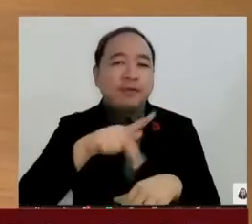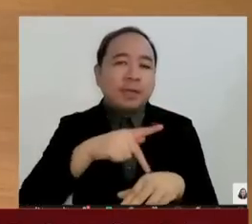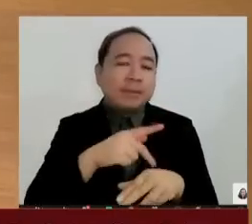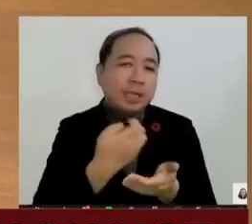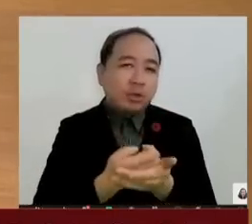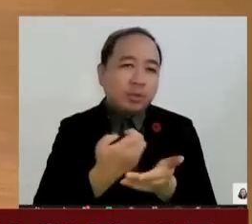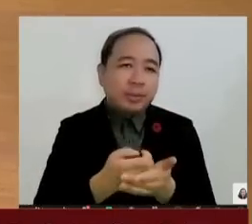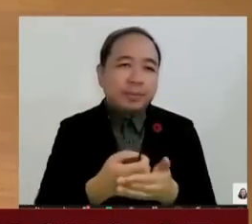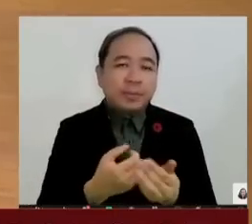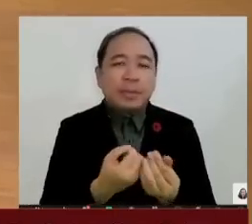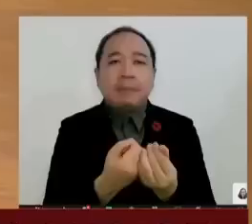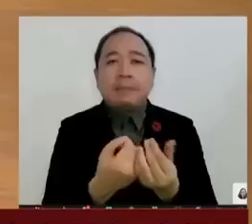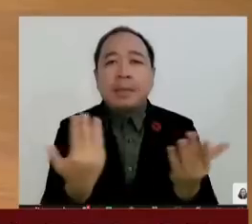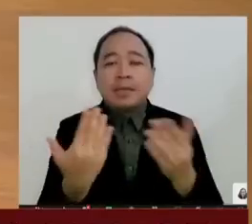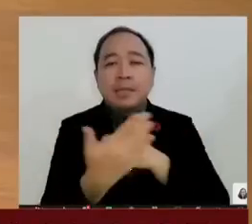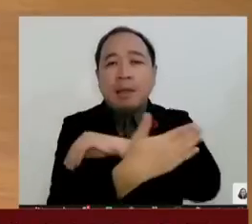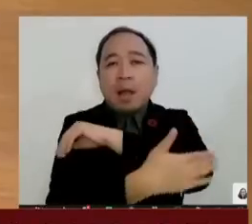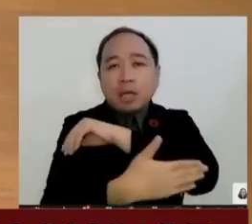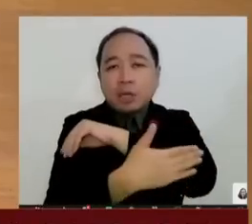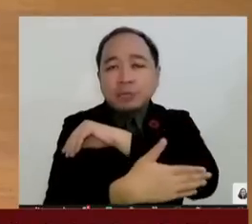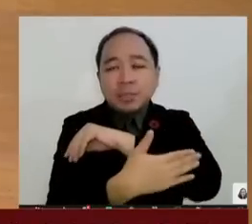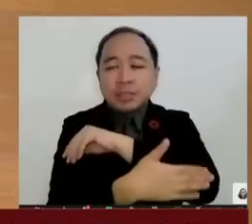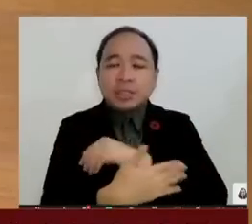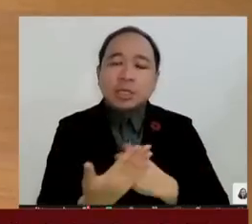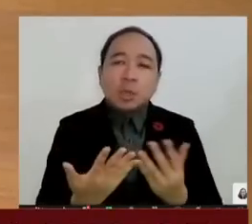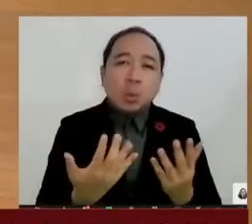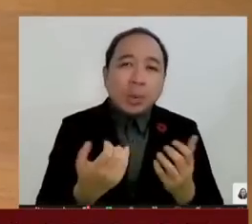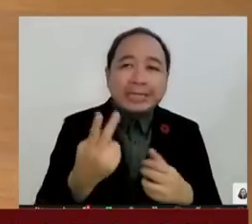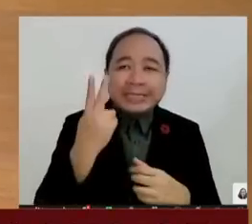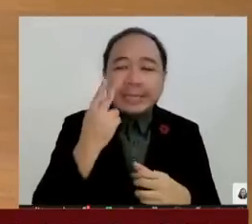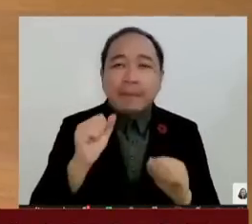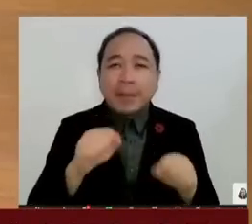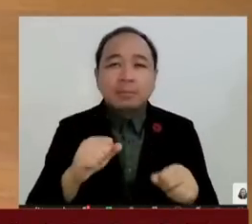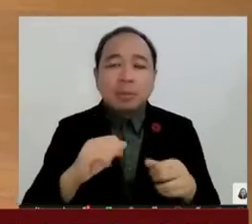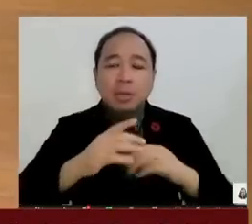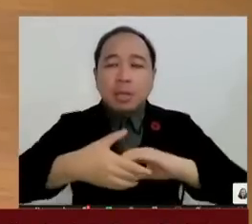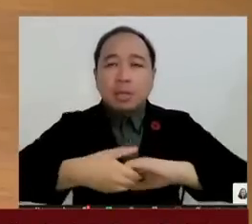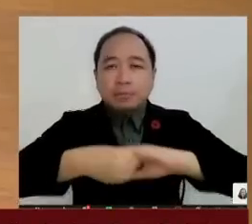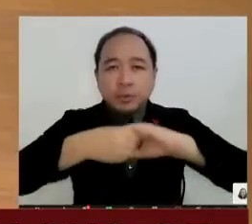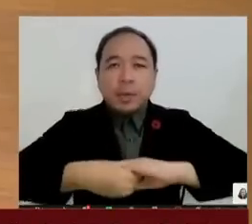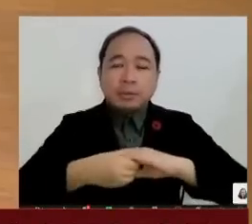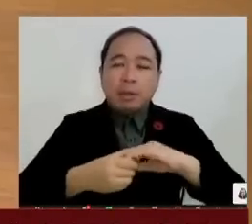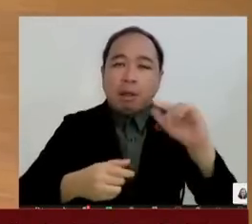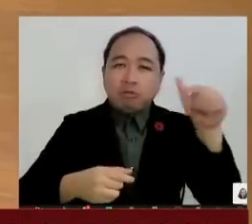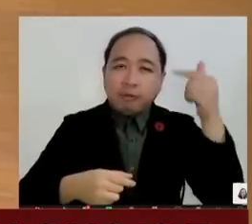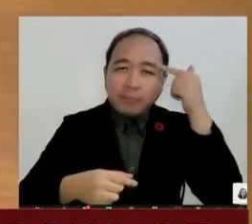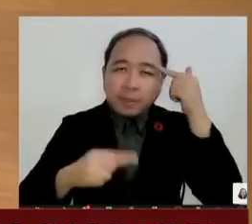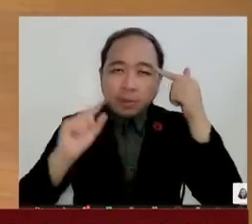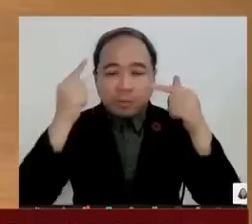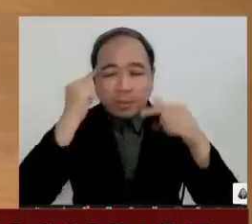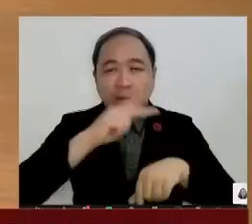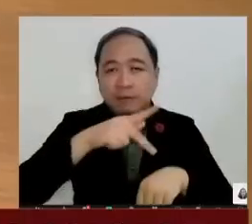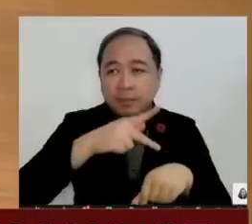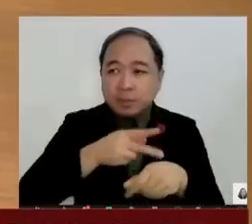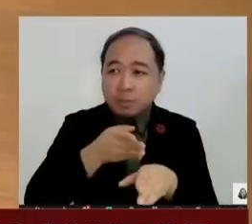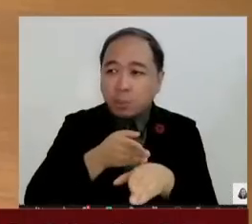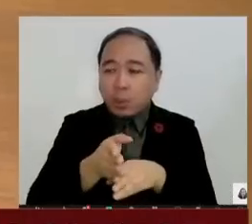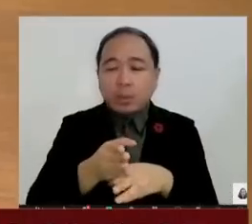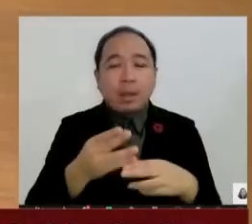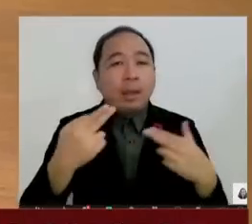Several countries have also signified interest to explore bilateral labor cooperation with the Philippines in the areas of healthcare,